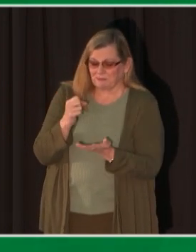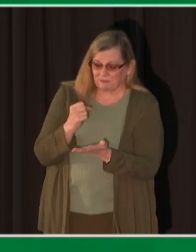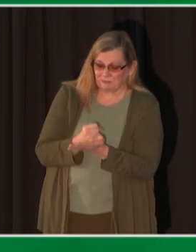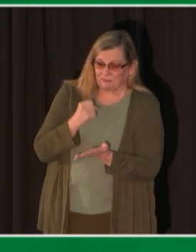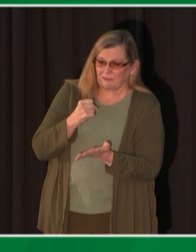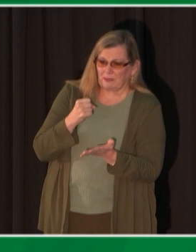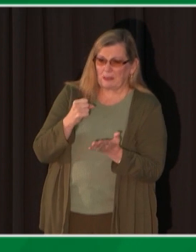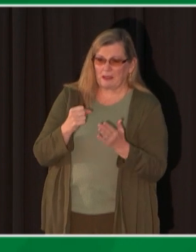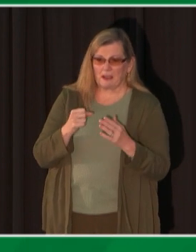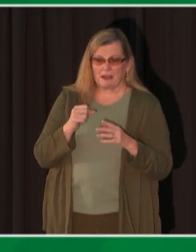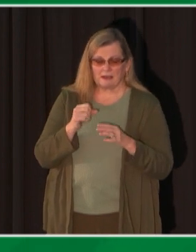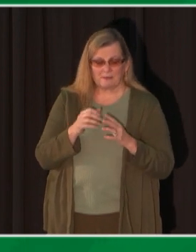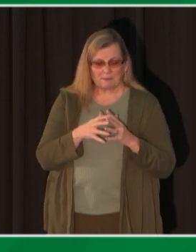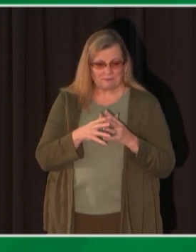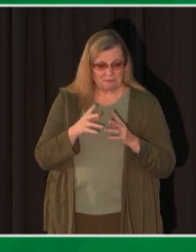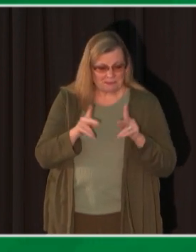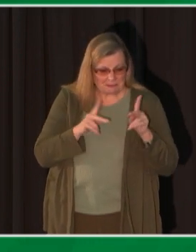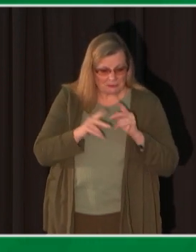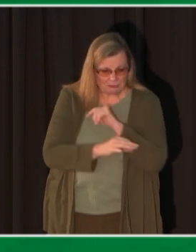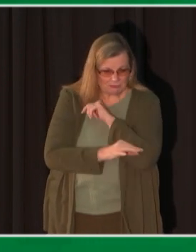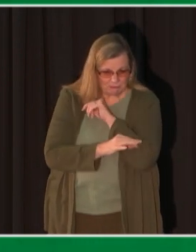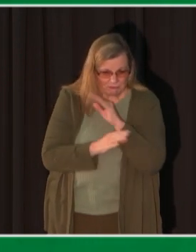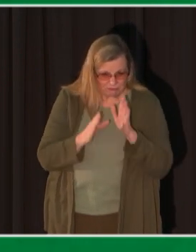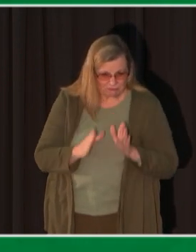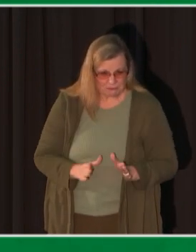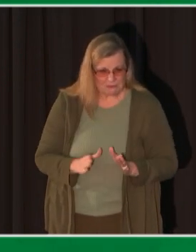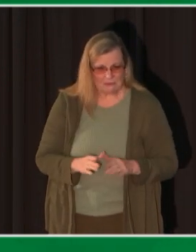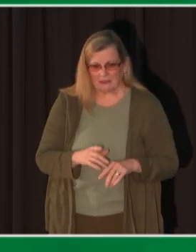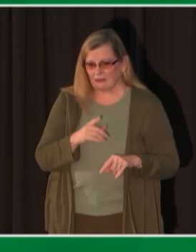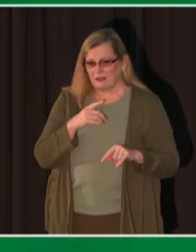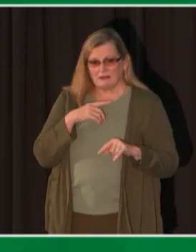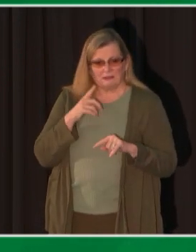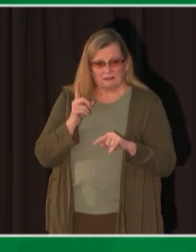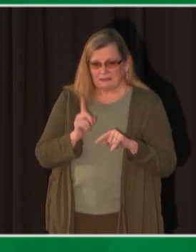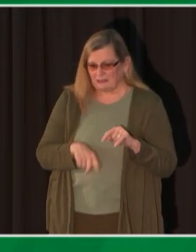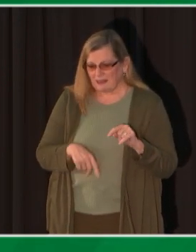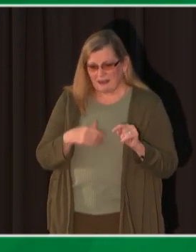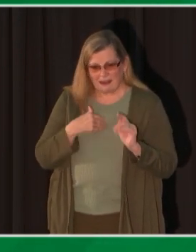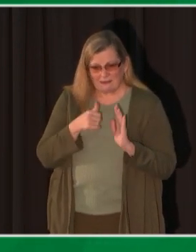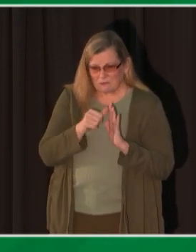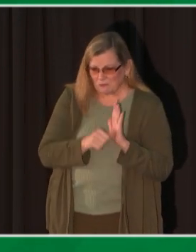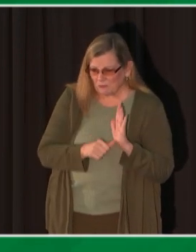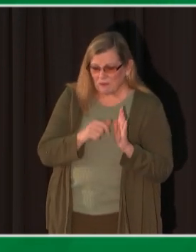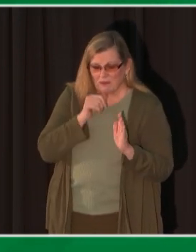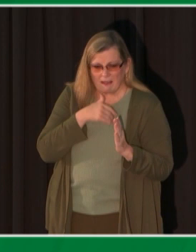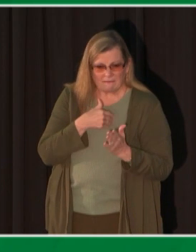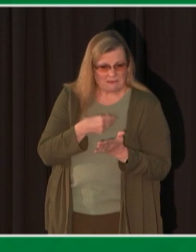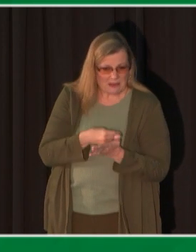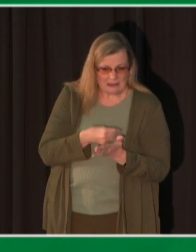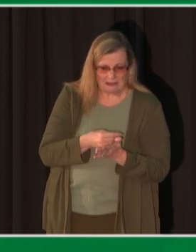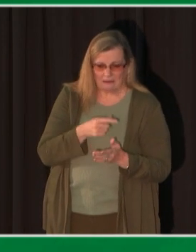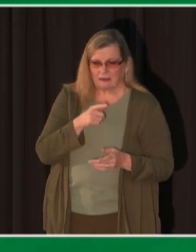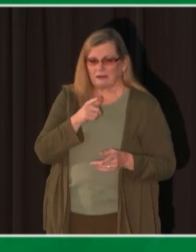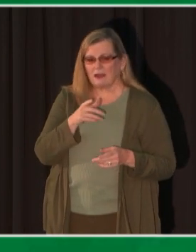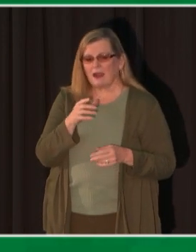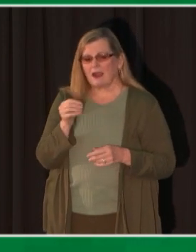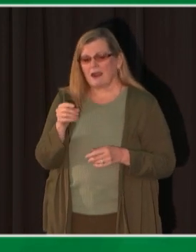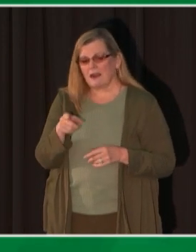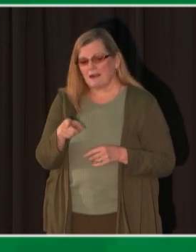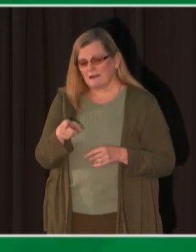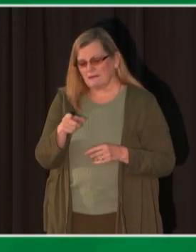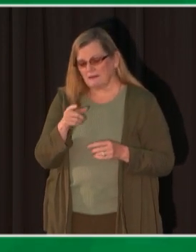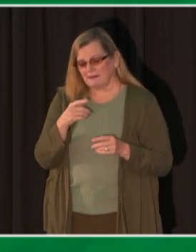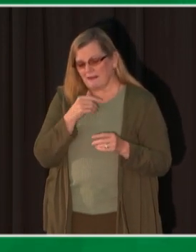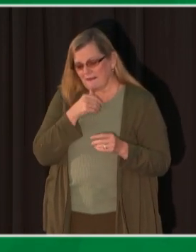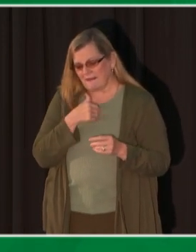who are facing challenges obtaining employment insurance and other benefits, and families of incarcerated people.